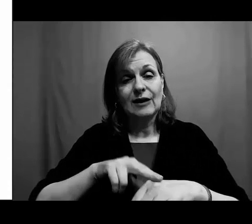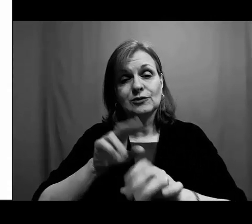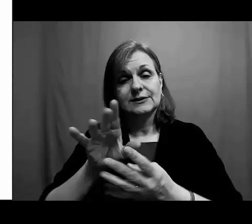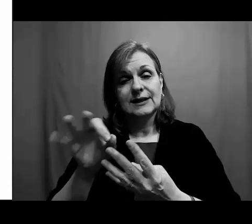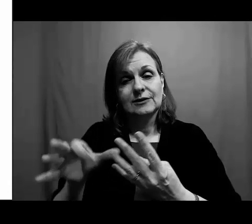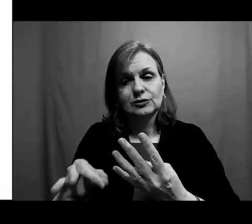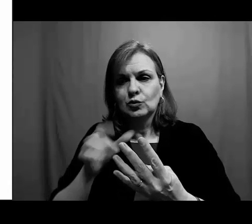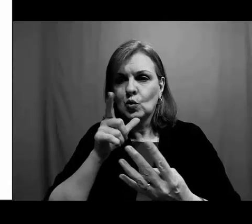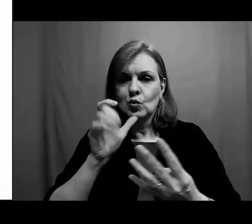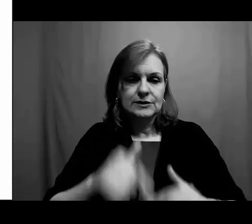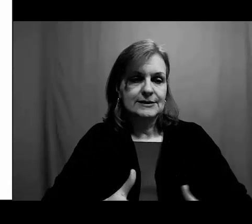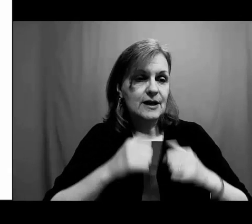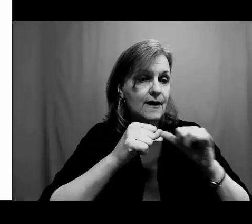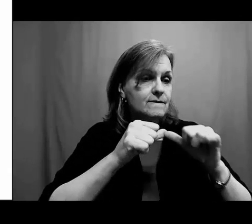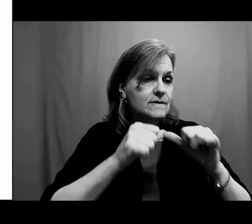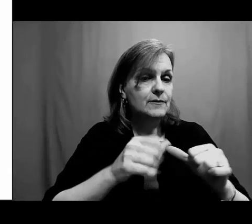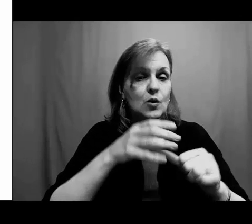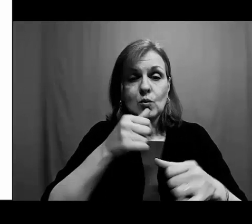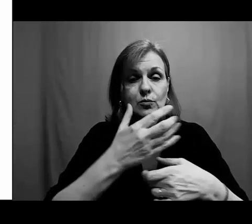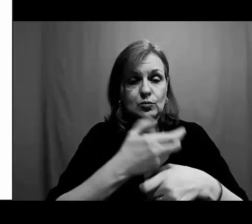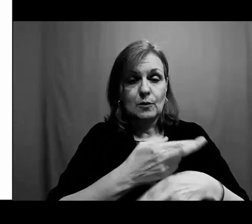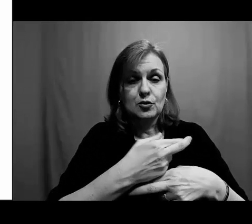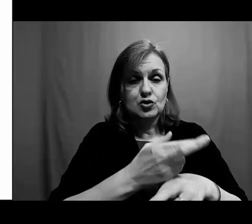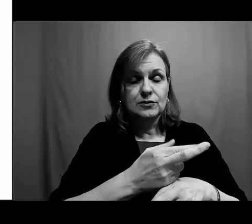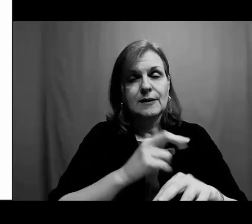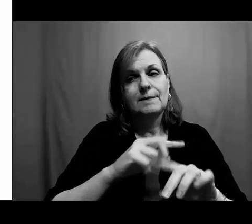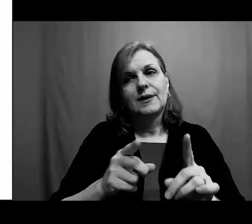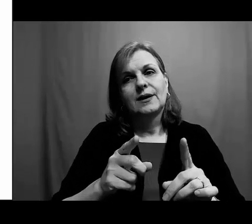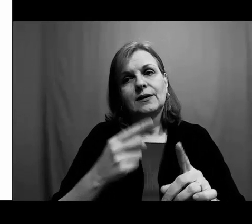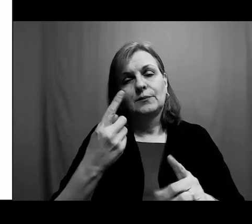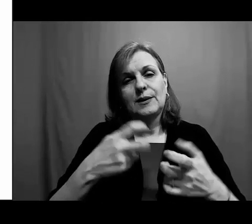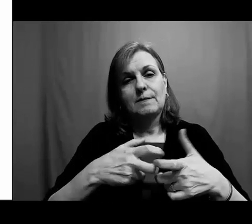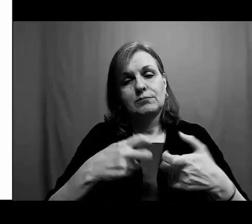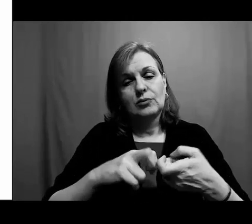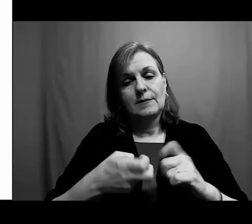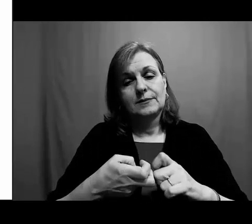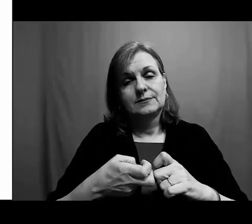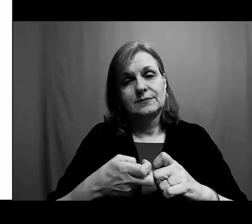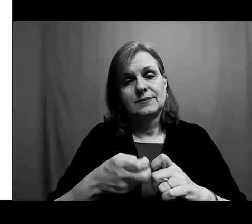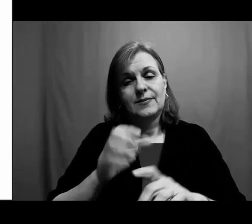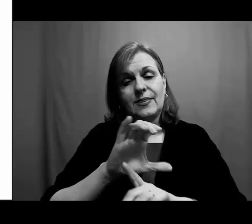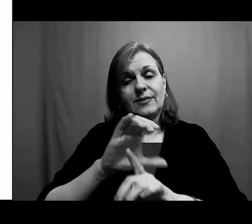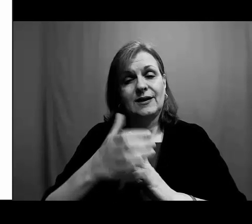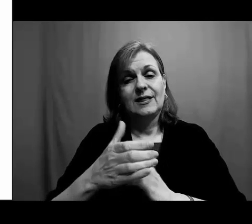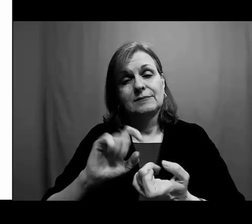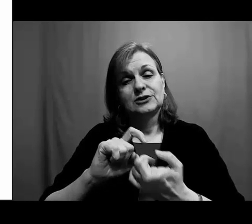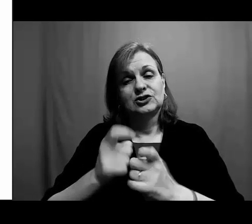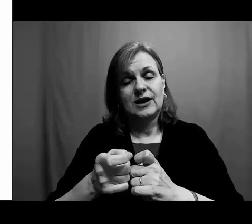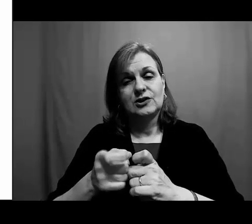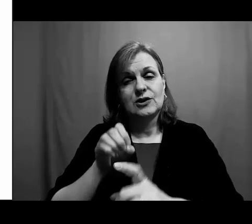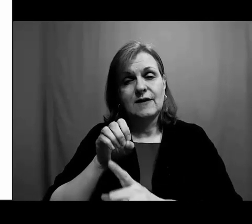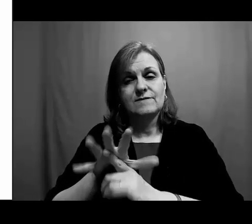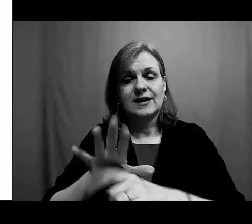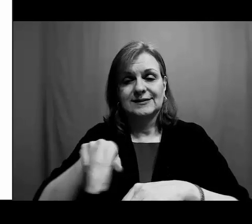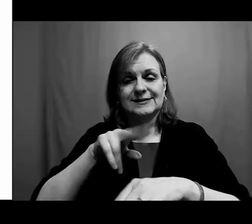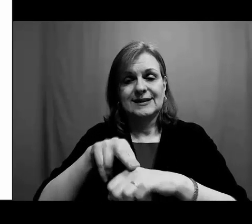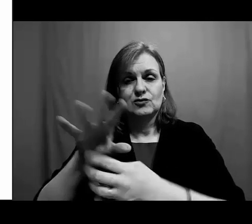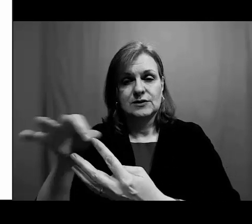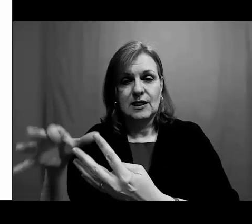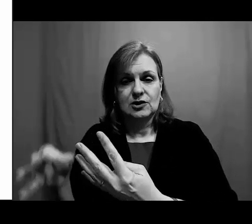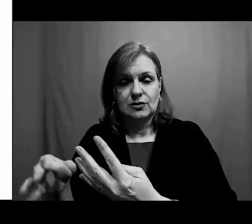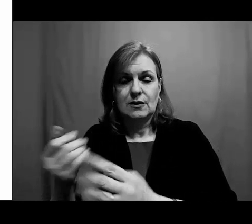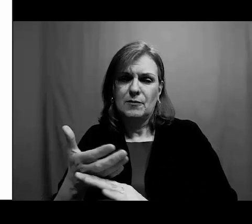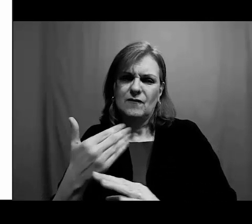It is who is going to survive, who is going to reproduce. But the problem being is that climate change is now affecting